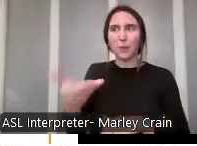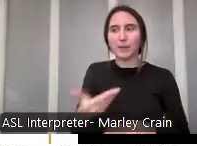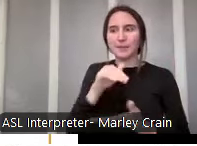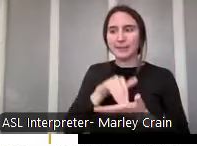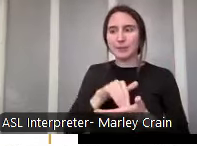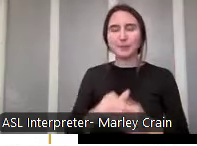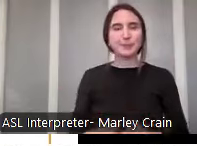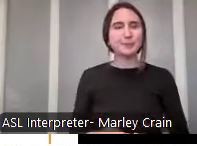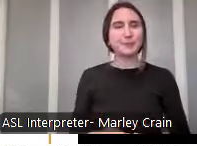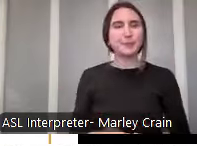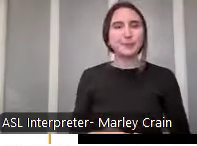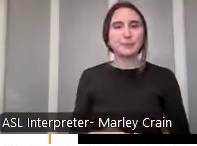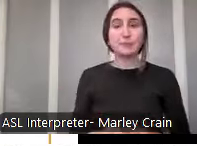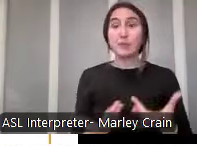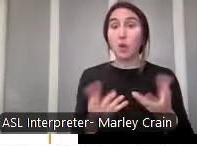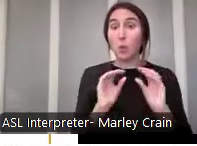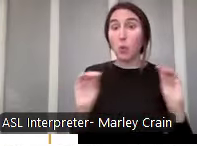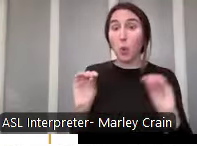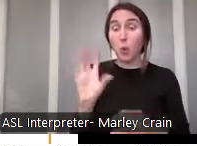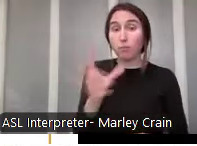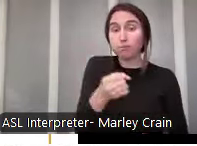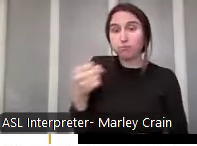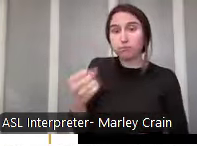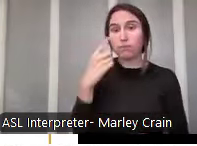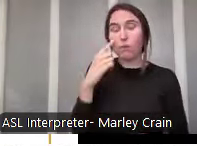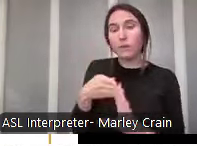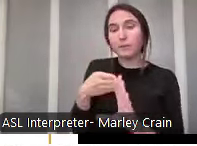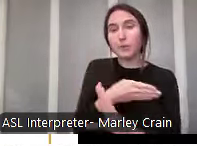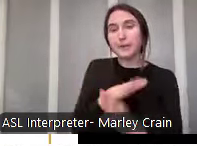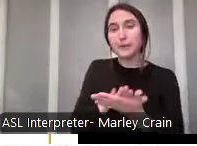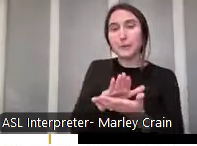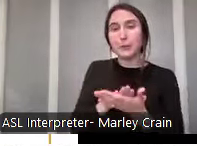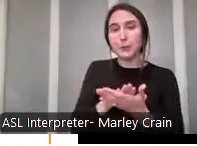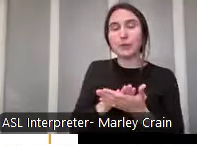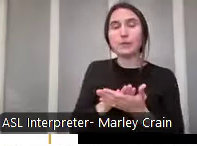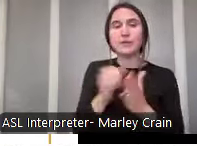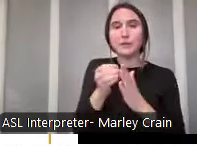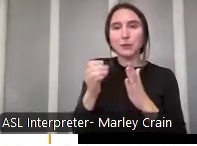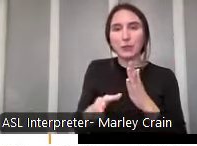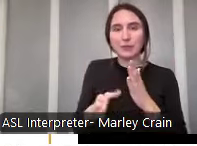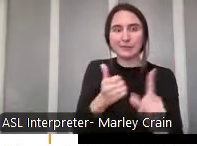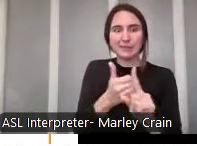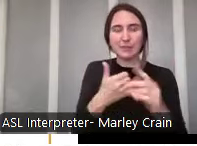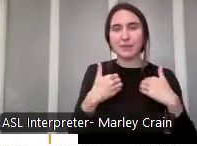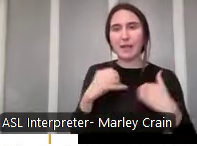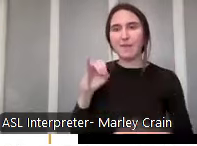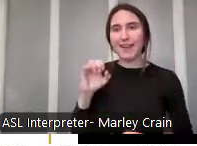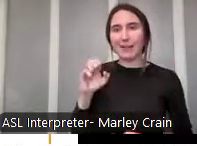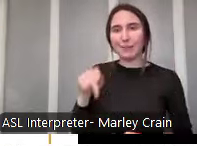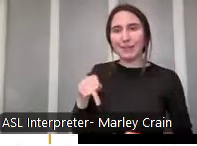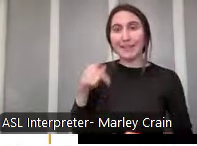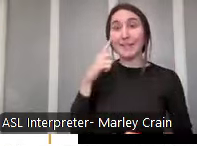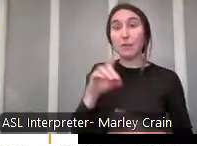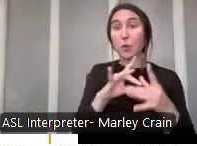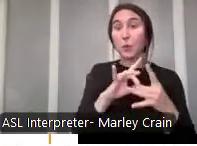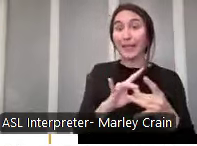If you have no placement for a preschool child with an IEP, if it's related services only or a general